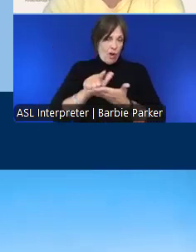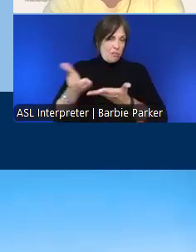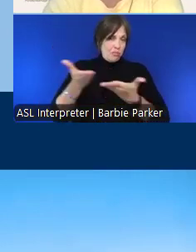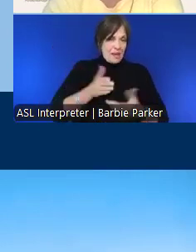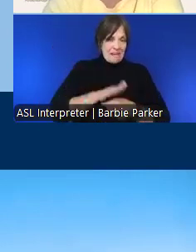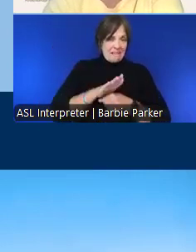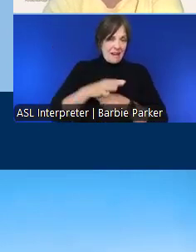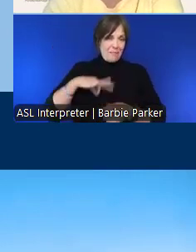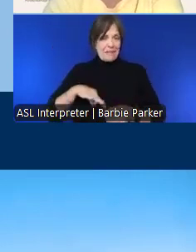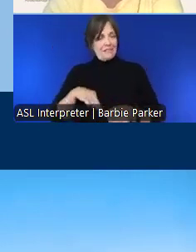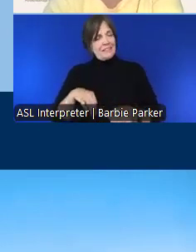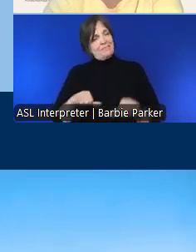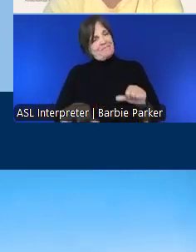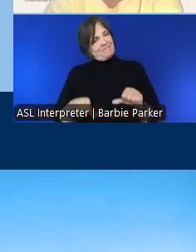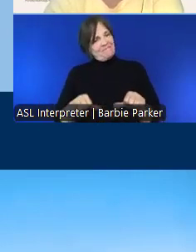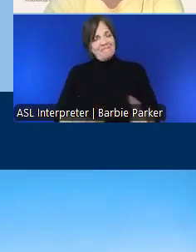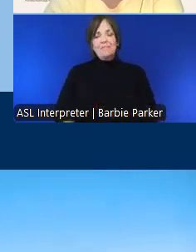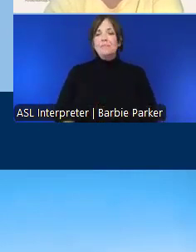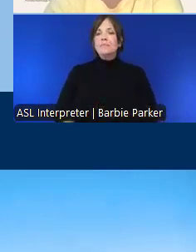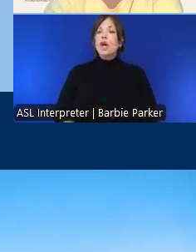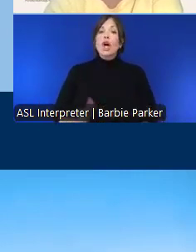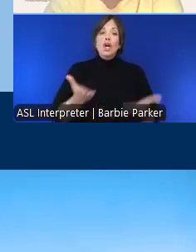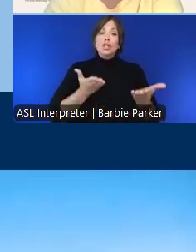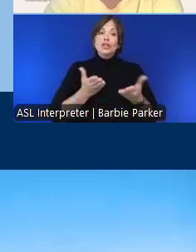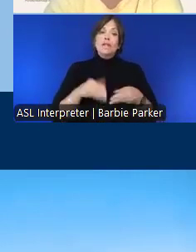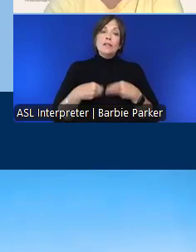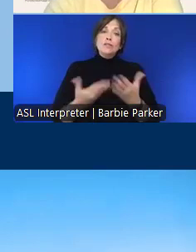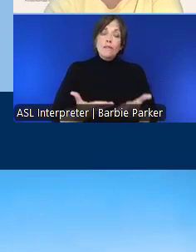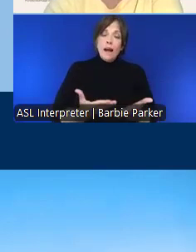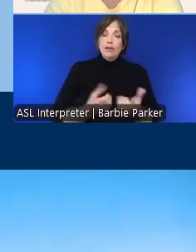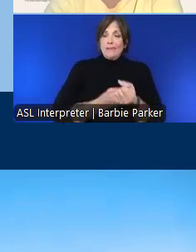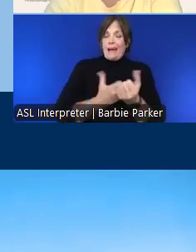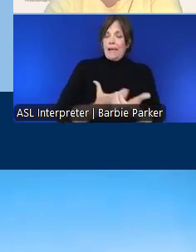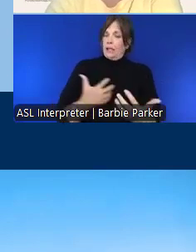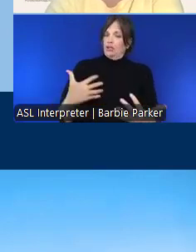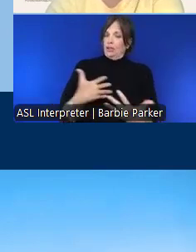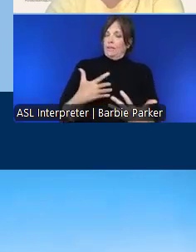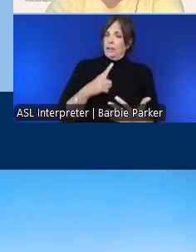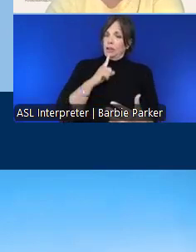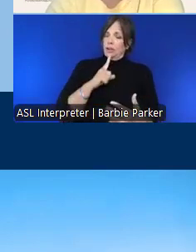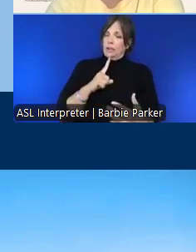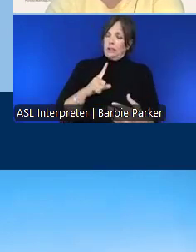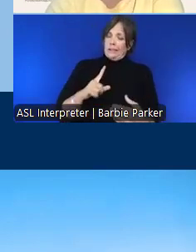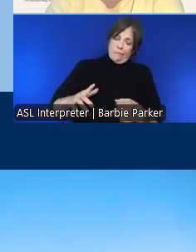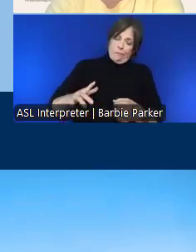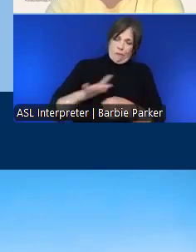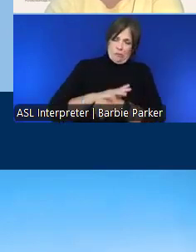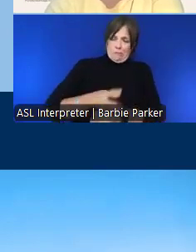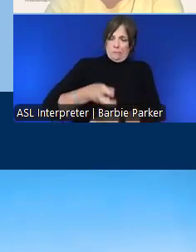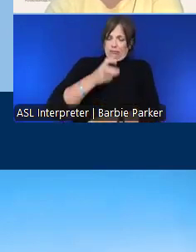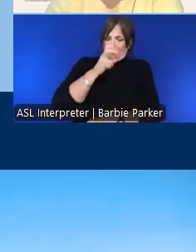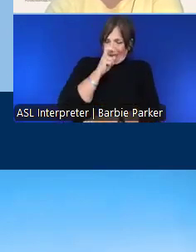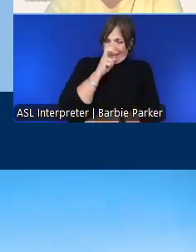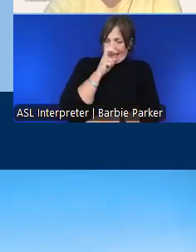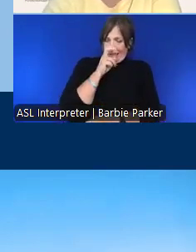And there is a fear amongst service providers, amongst advocates, that a strictly criminal approach to this issue will keep